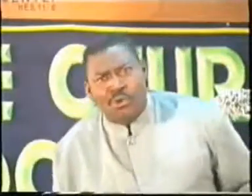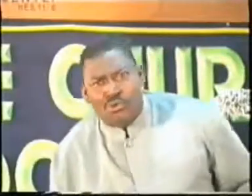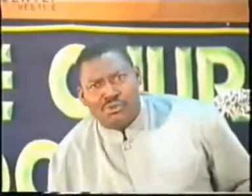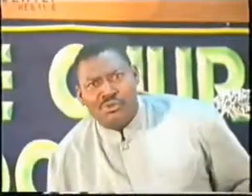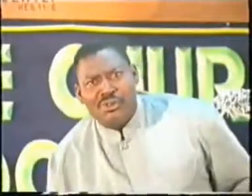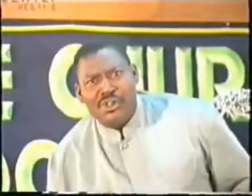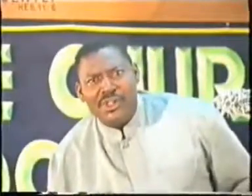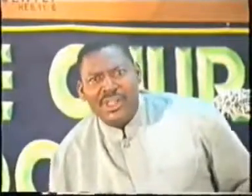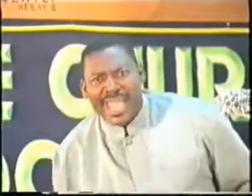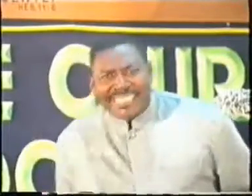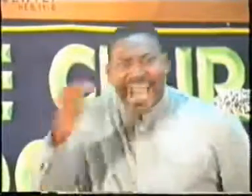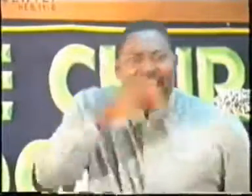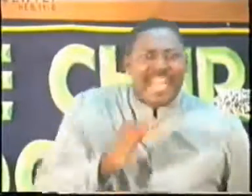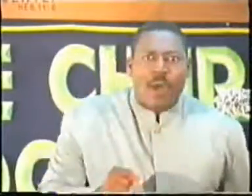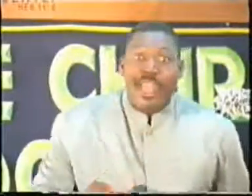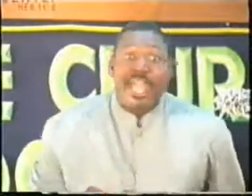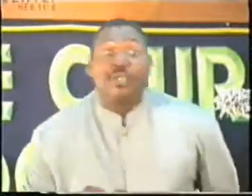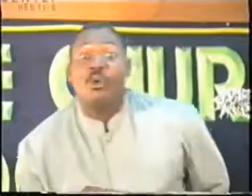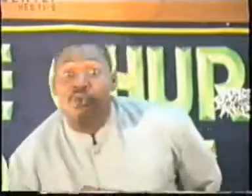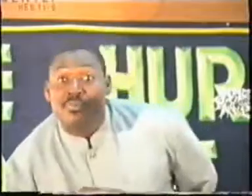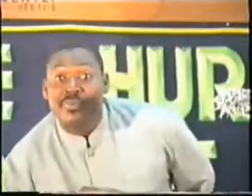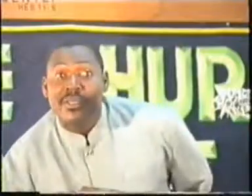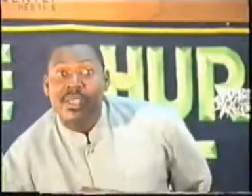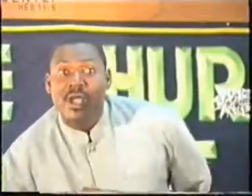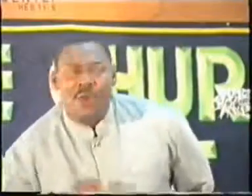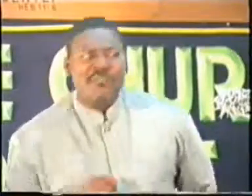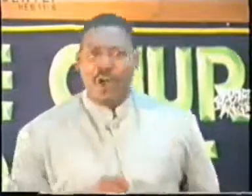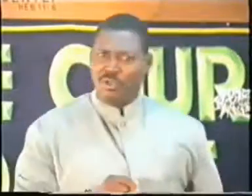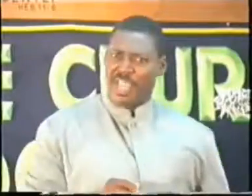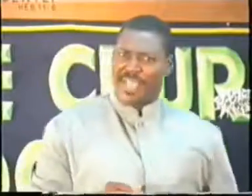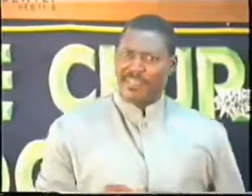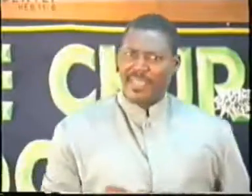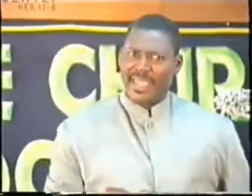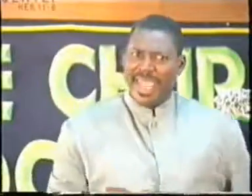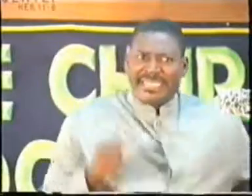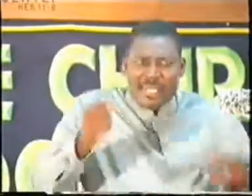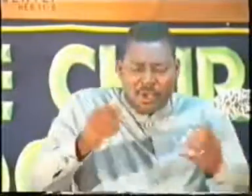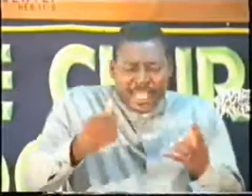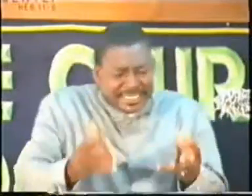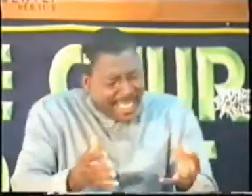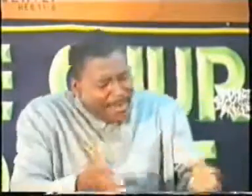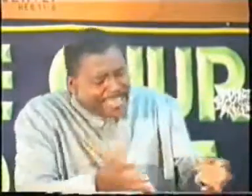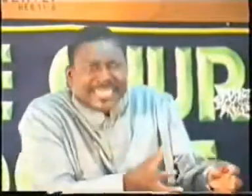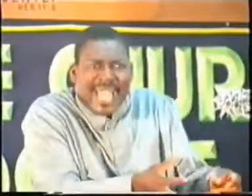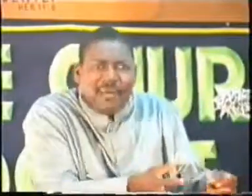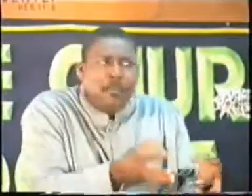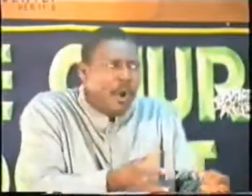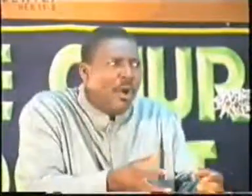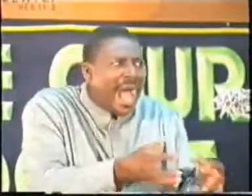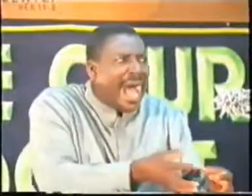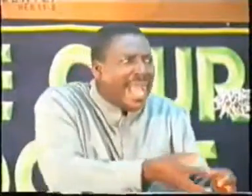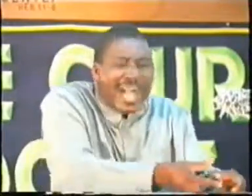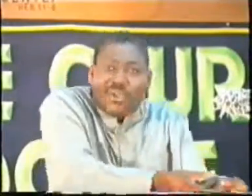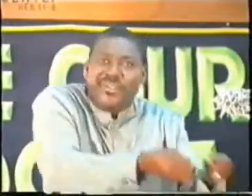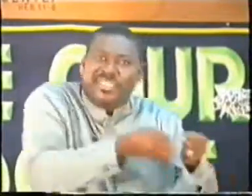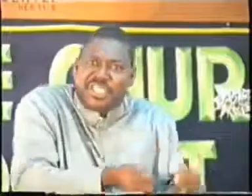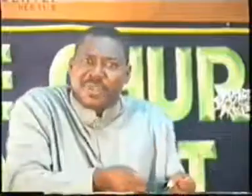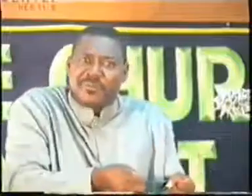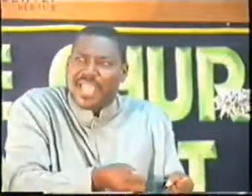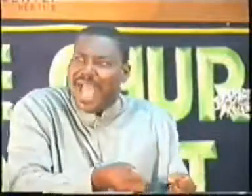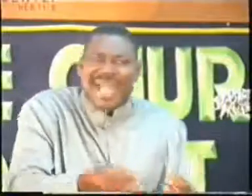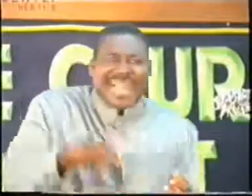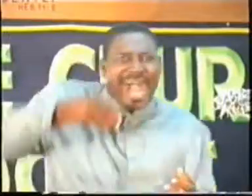wo enti wohu enti yɛdaadaa wei enti wohu ɔdɔfoɔ a wotie me enti no sɛ ɛbrɛ sika no mpɔ a nka asɔre